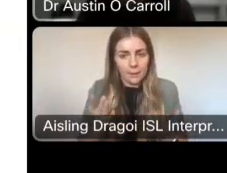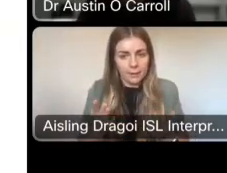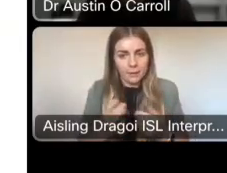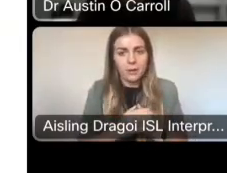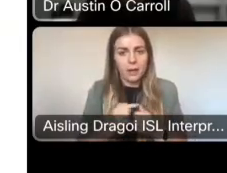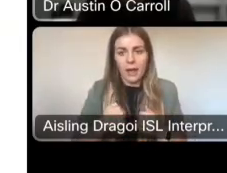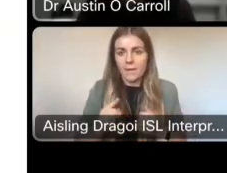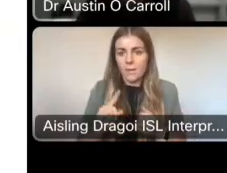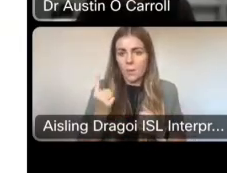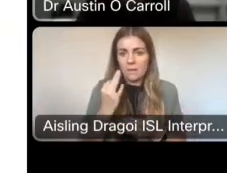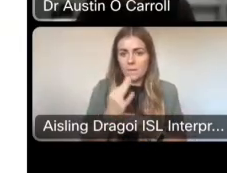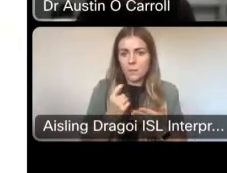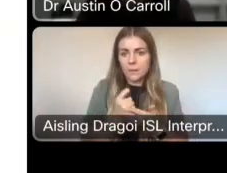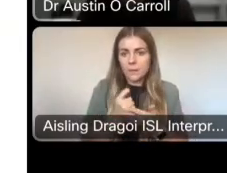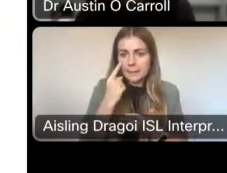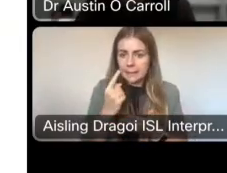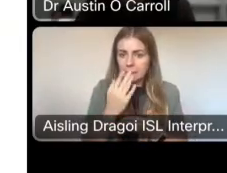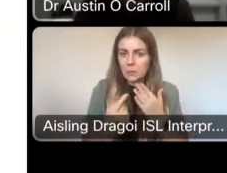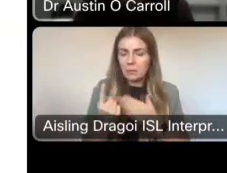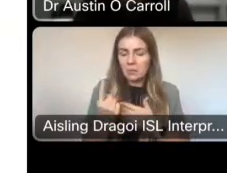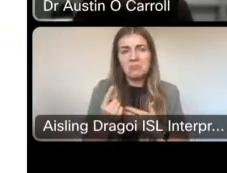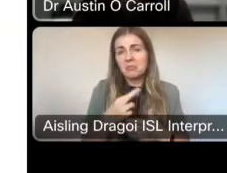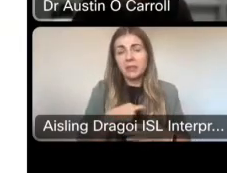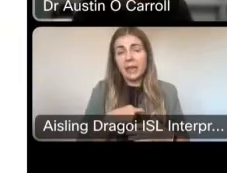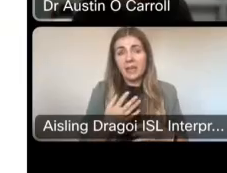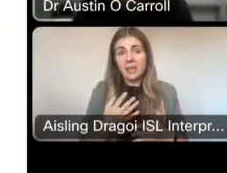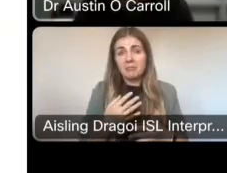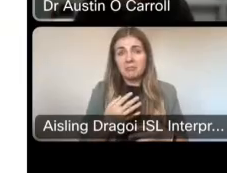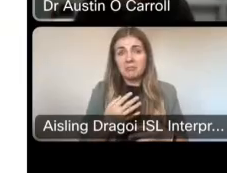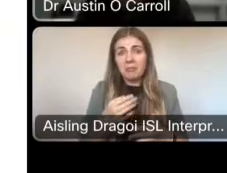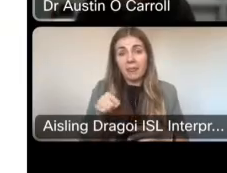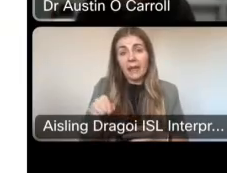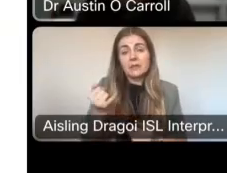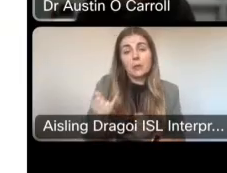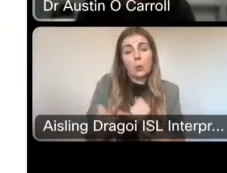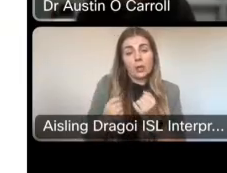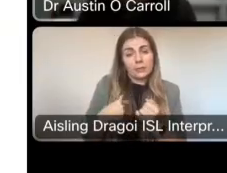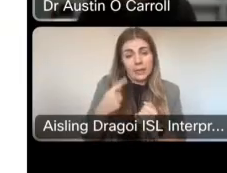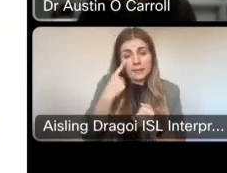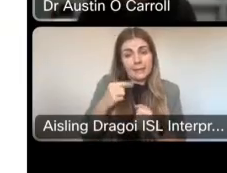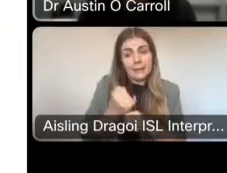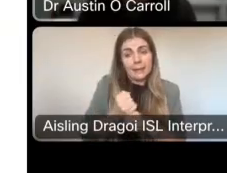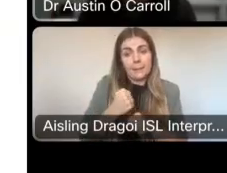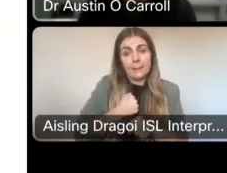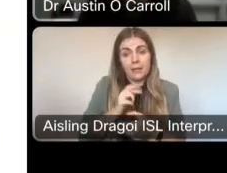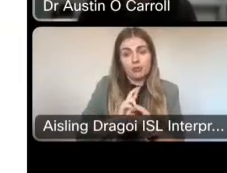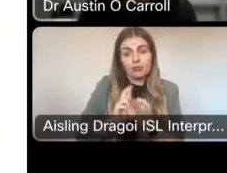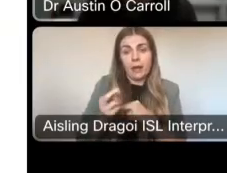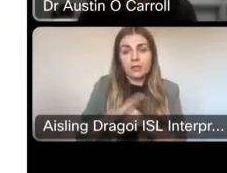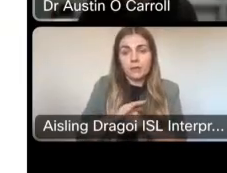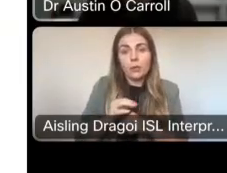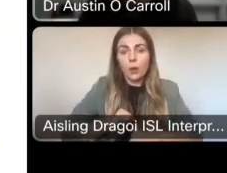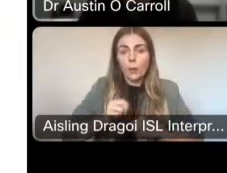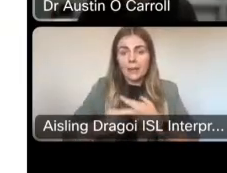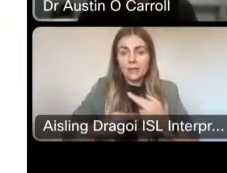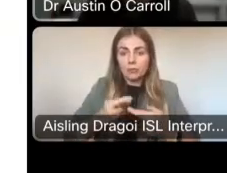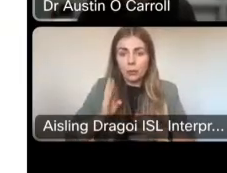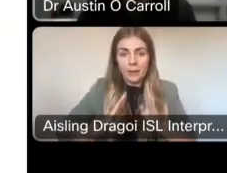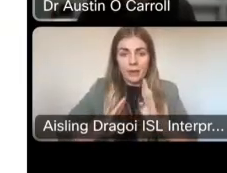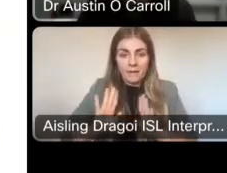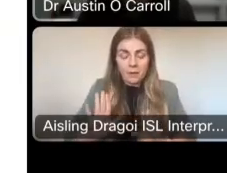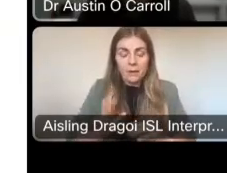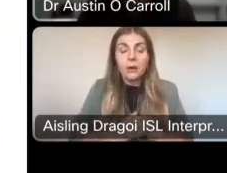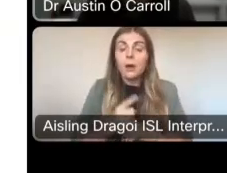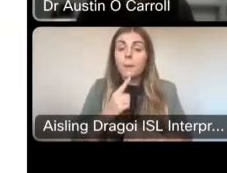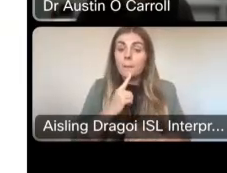a few times seen someone. I've actually, he's the worst I've ever seen in terms of reaction in the waiting room. But I was really proud of